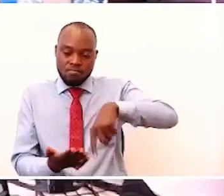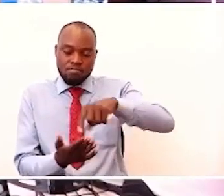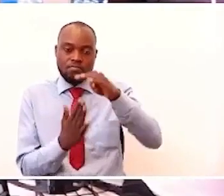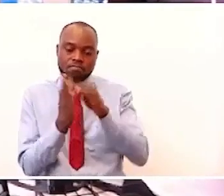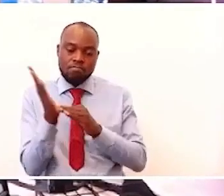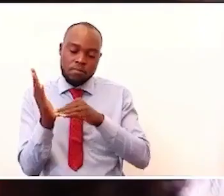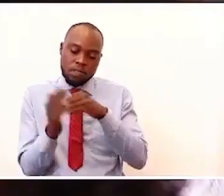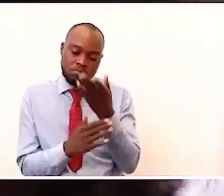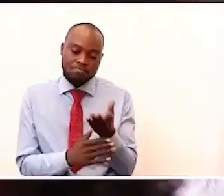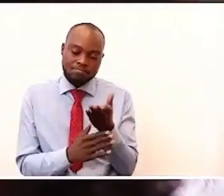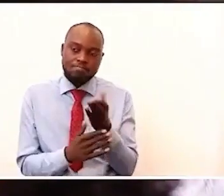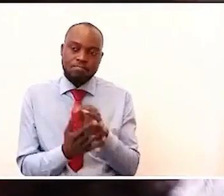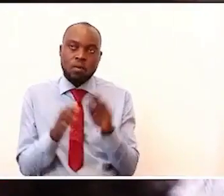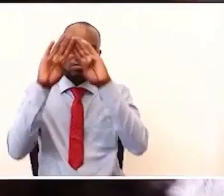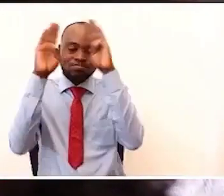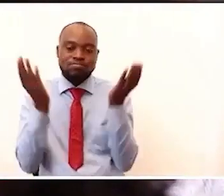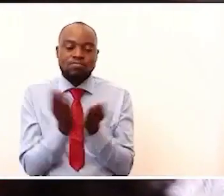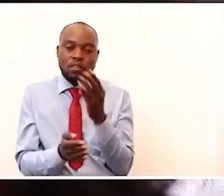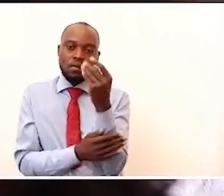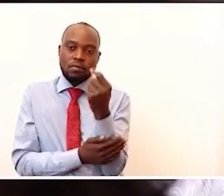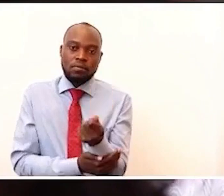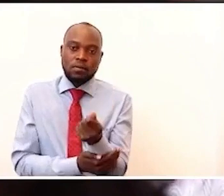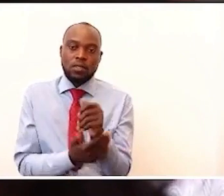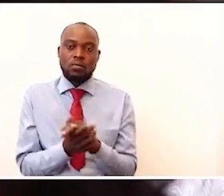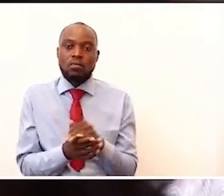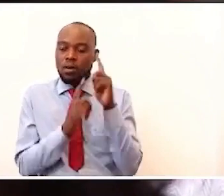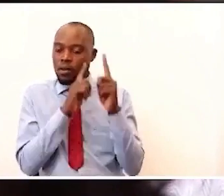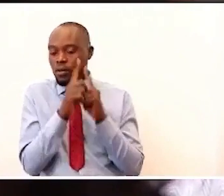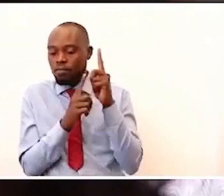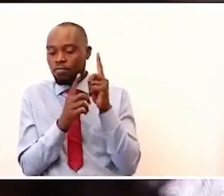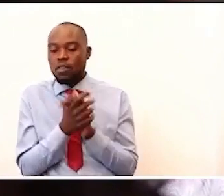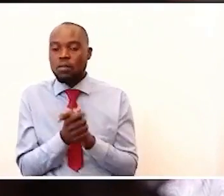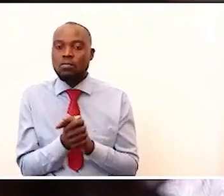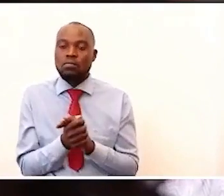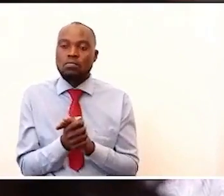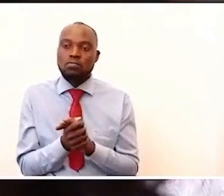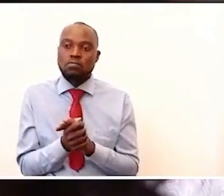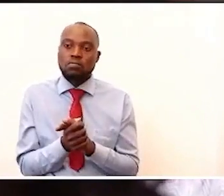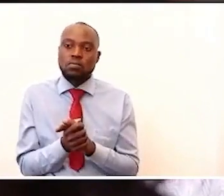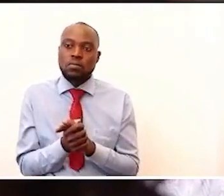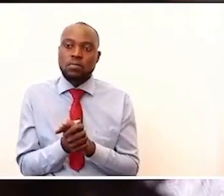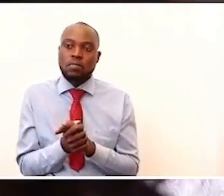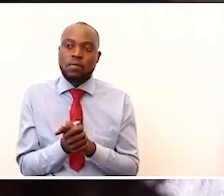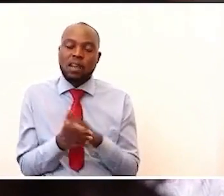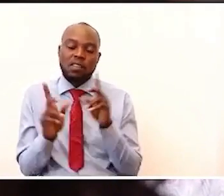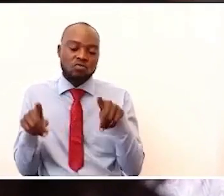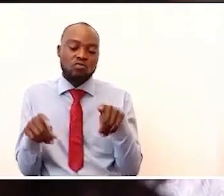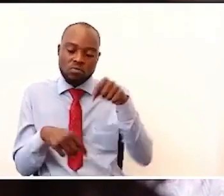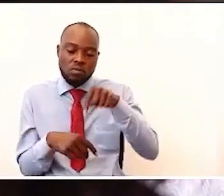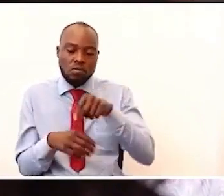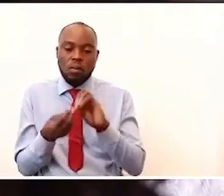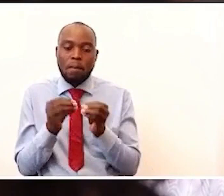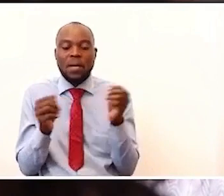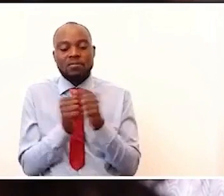dismantling the global financial architecture. And I think even the present panel has alluded to it so much.